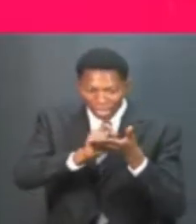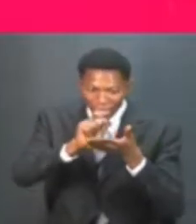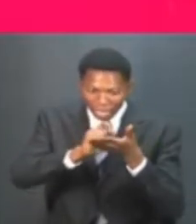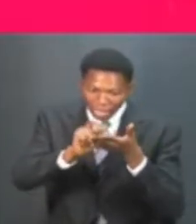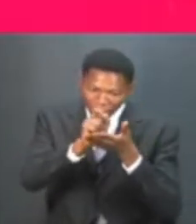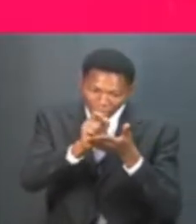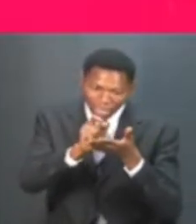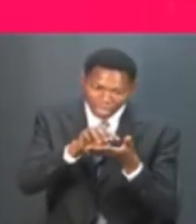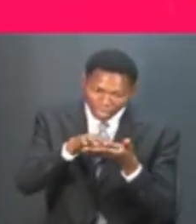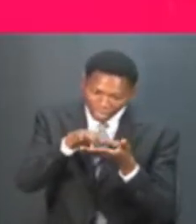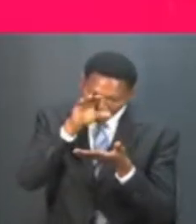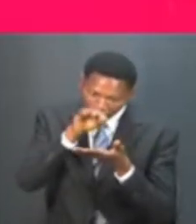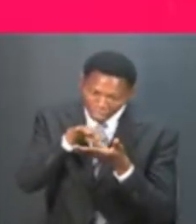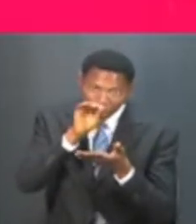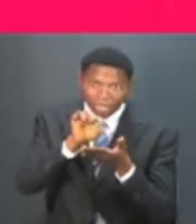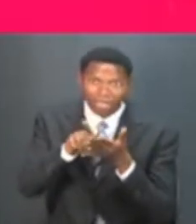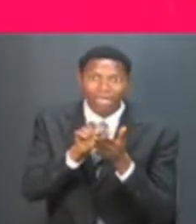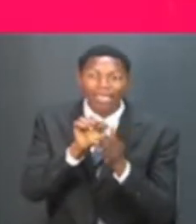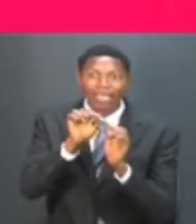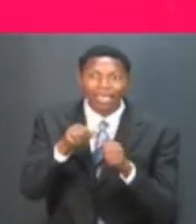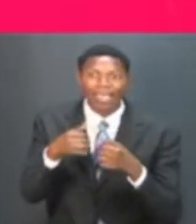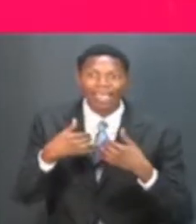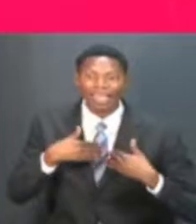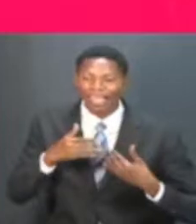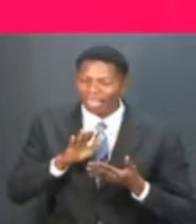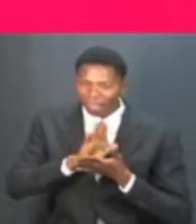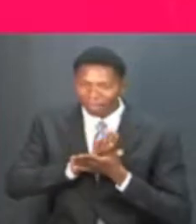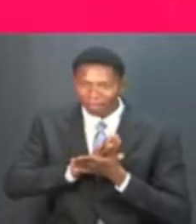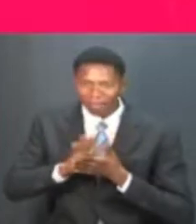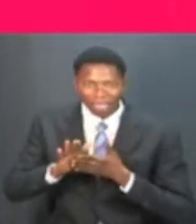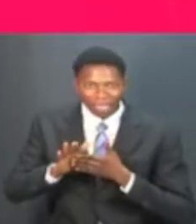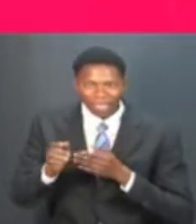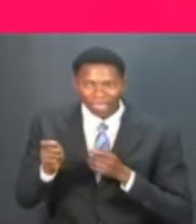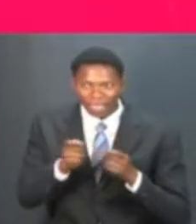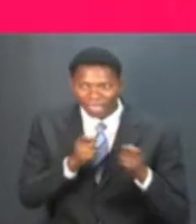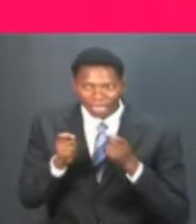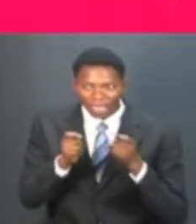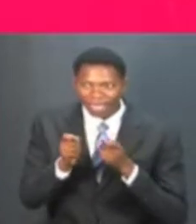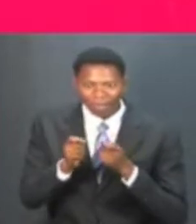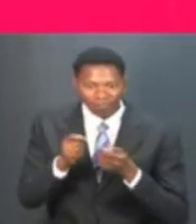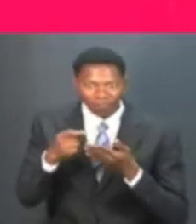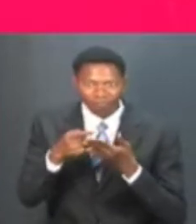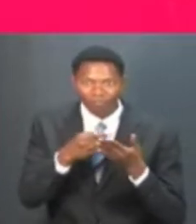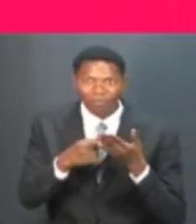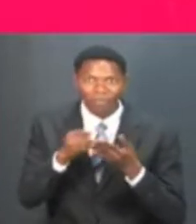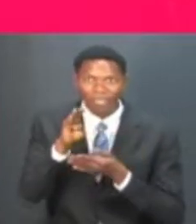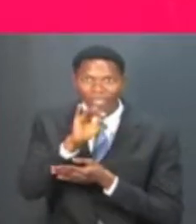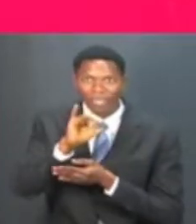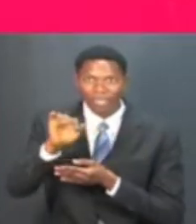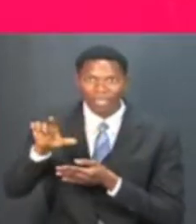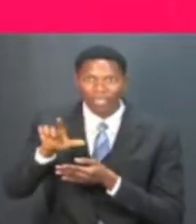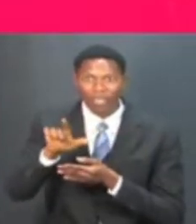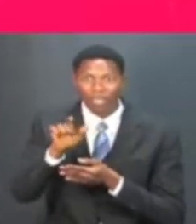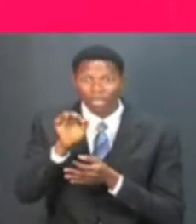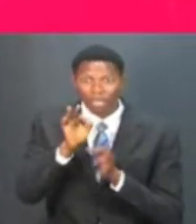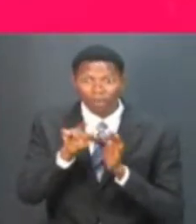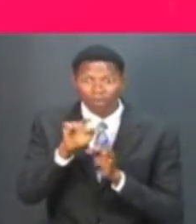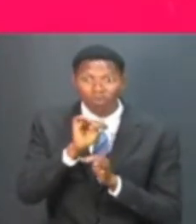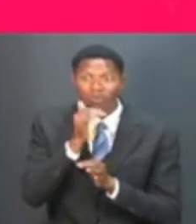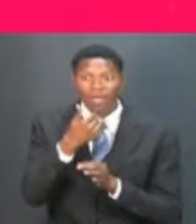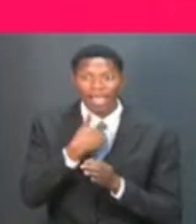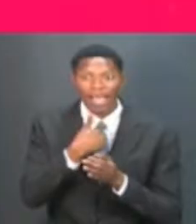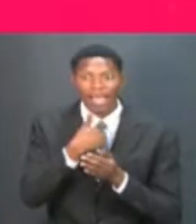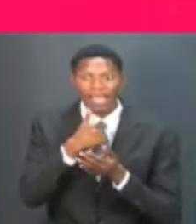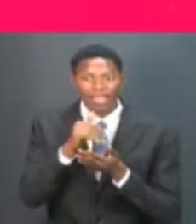that we can have smooth consideration of the bill. Those who do not have copy should wait.